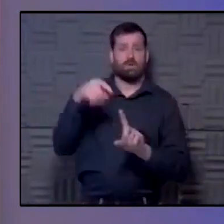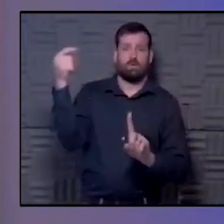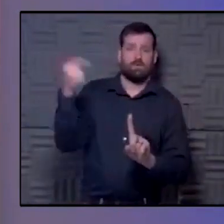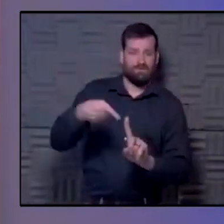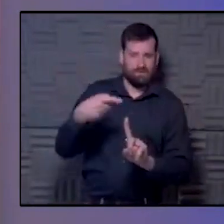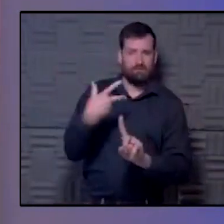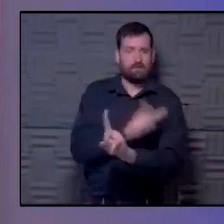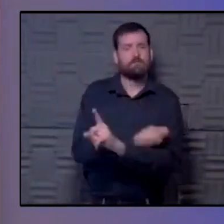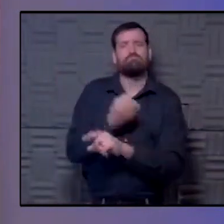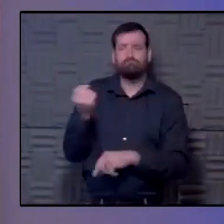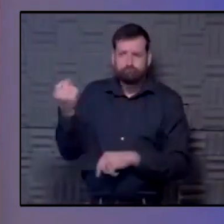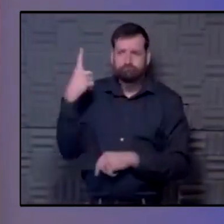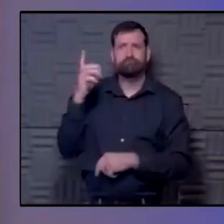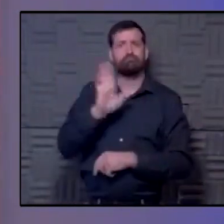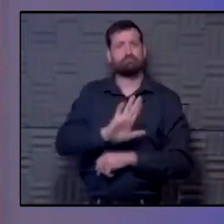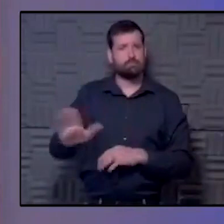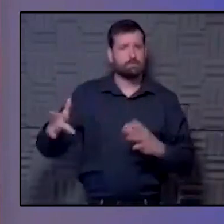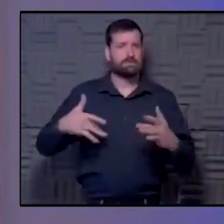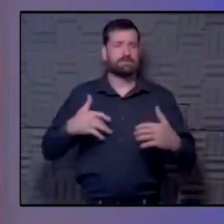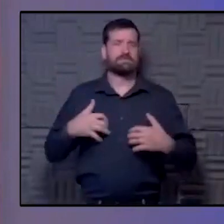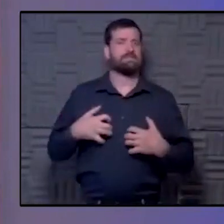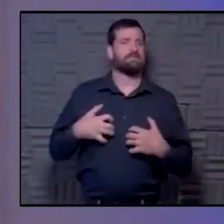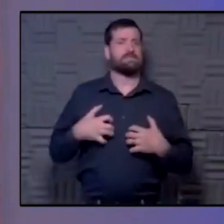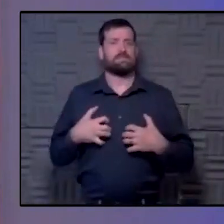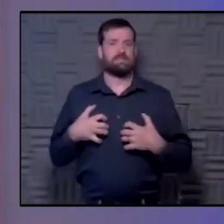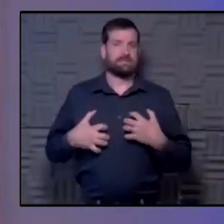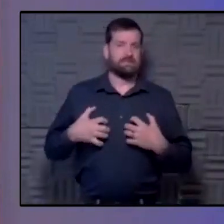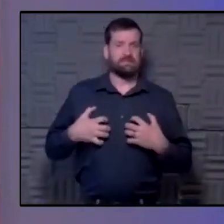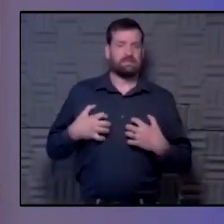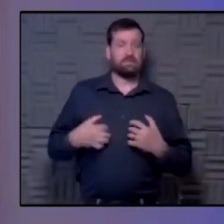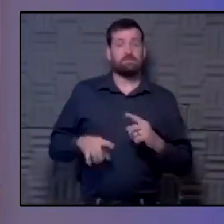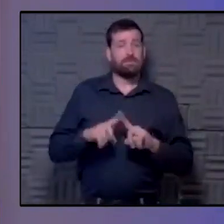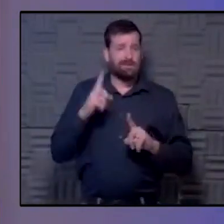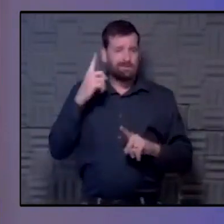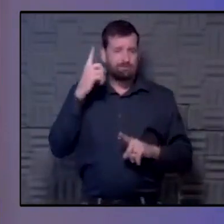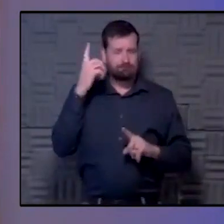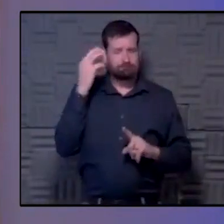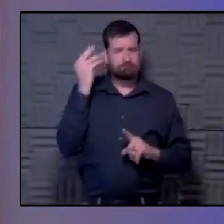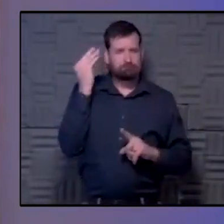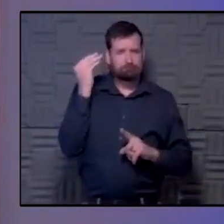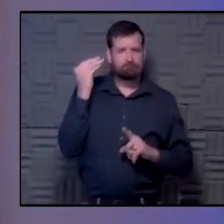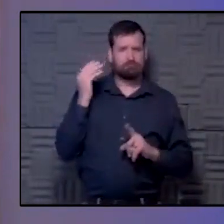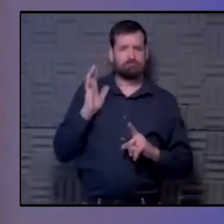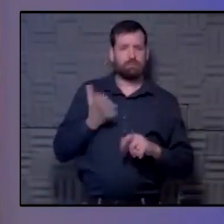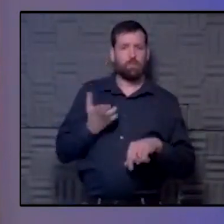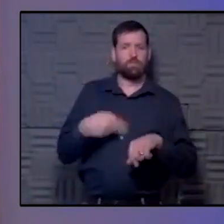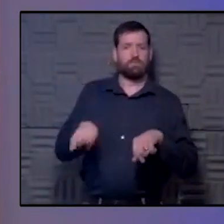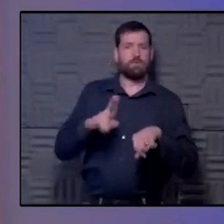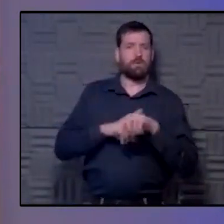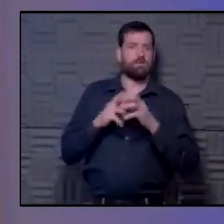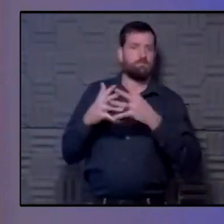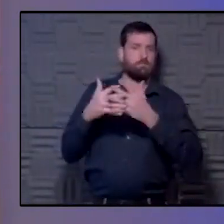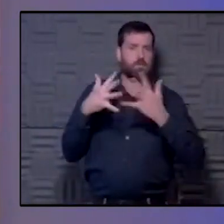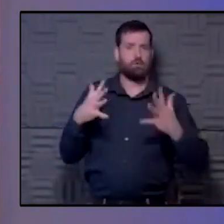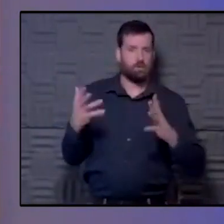And I understand people's hesitancy, but if you think about it from our Native American